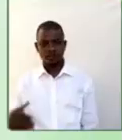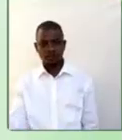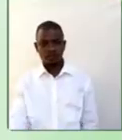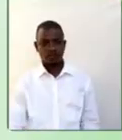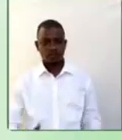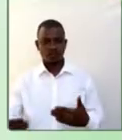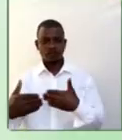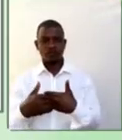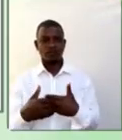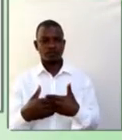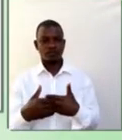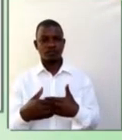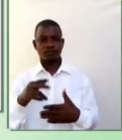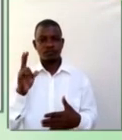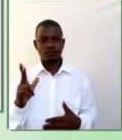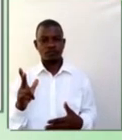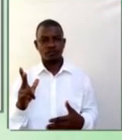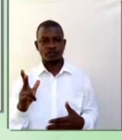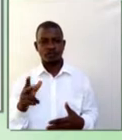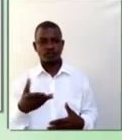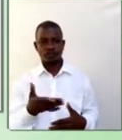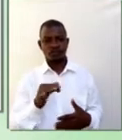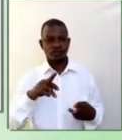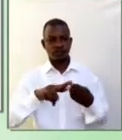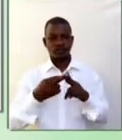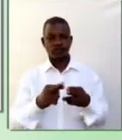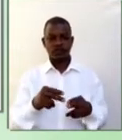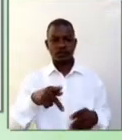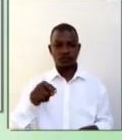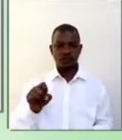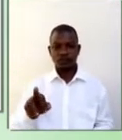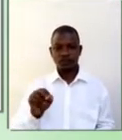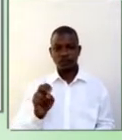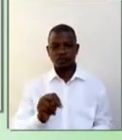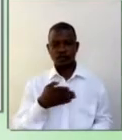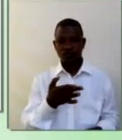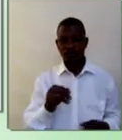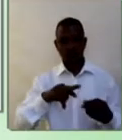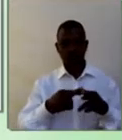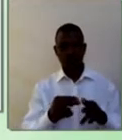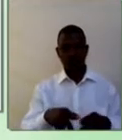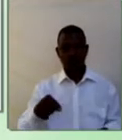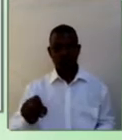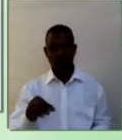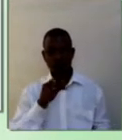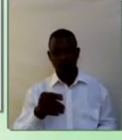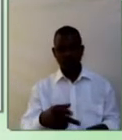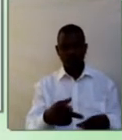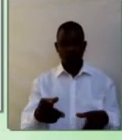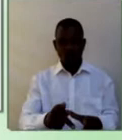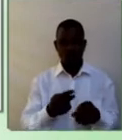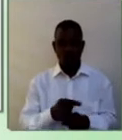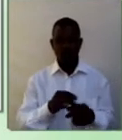Welcome back. 3. The relative pronouns. The relative pronoun performs